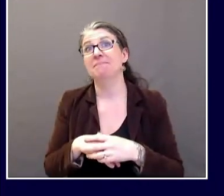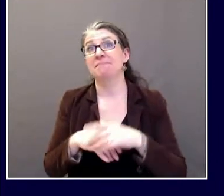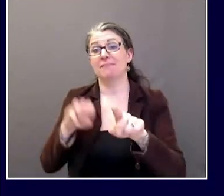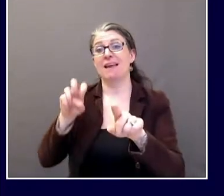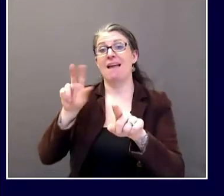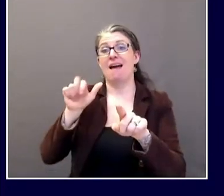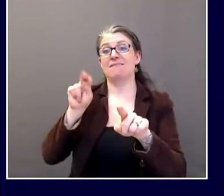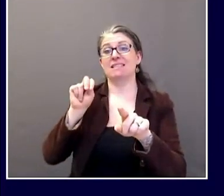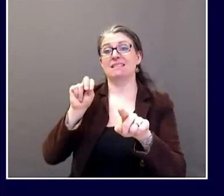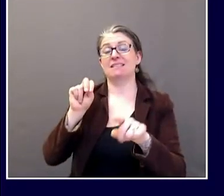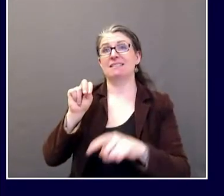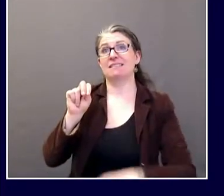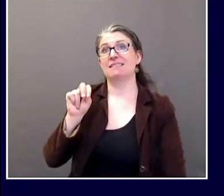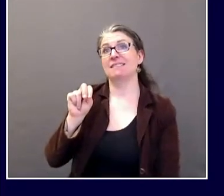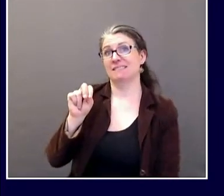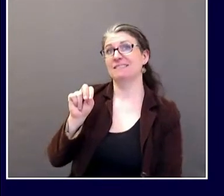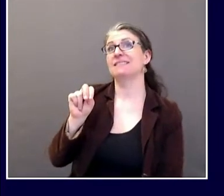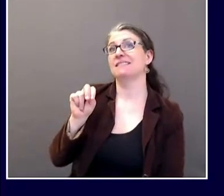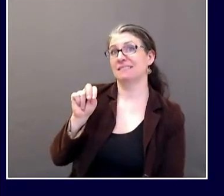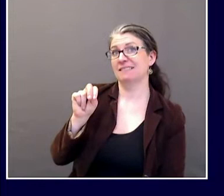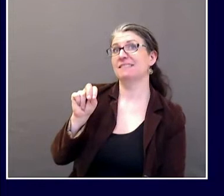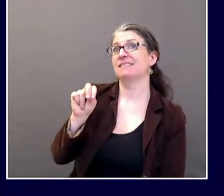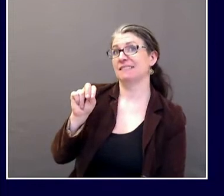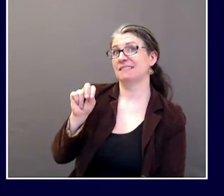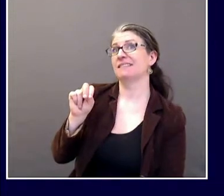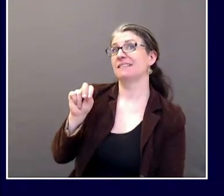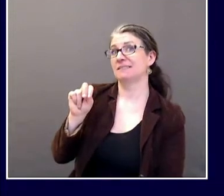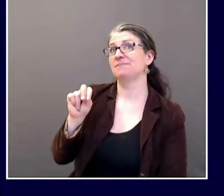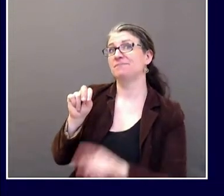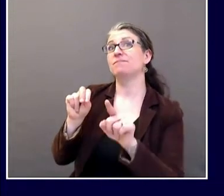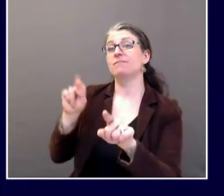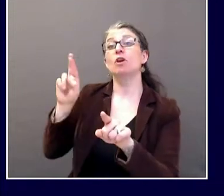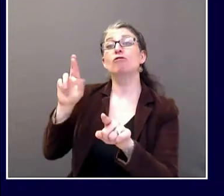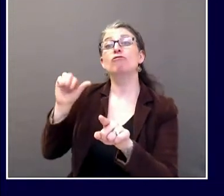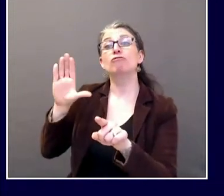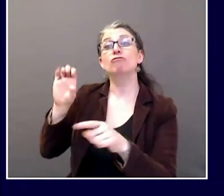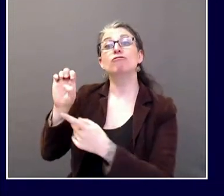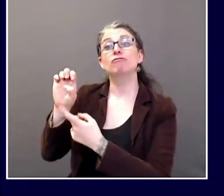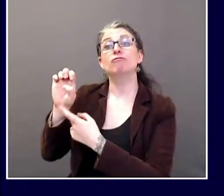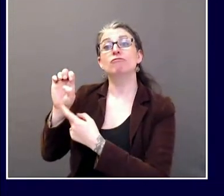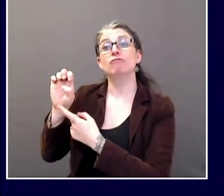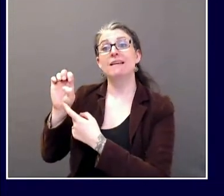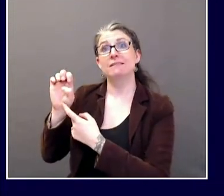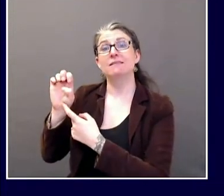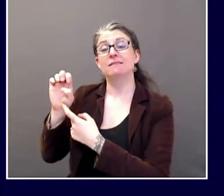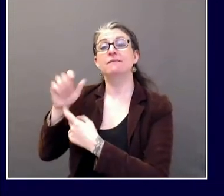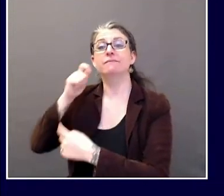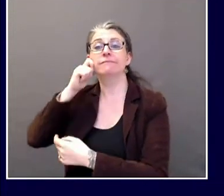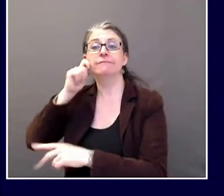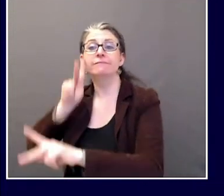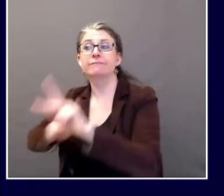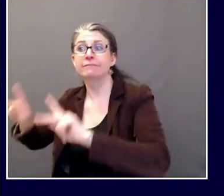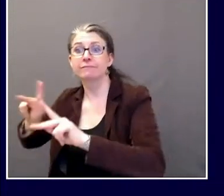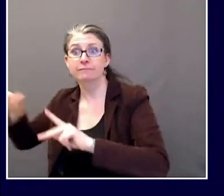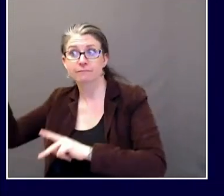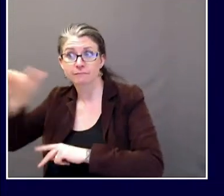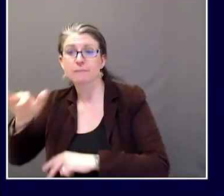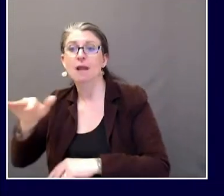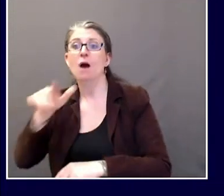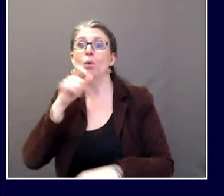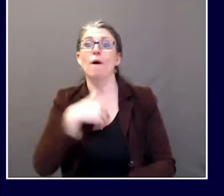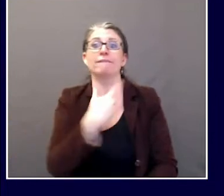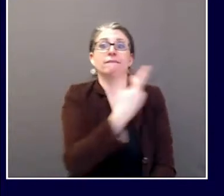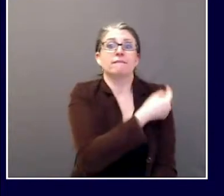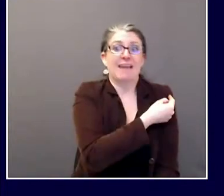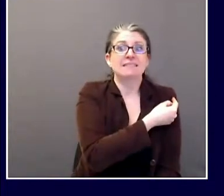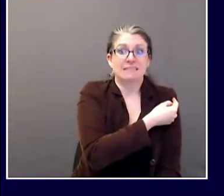clarify first if that data that'll keep track of the race of people vaccinated in Maine would be included in that general kind of scheduling system that you're talking about, the